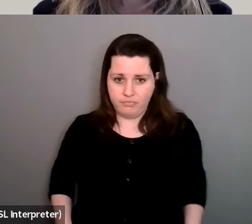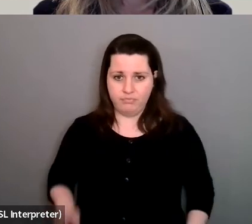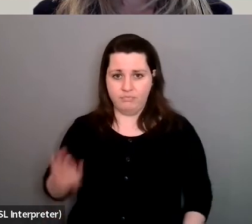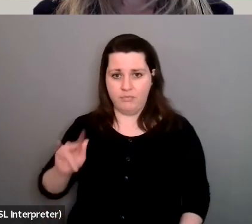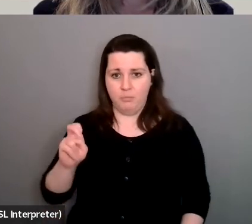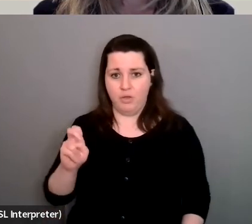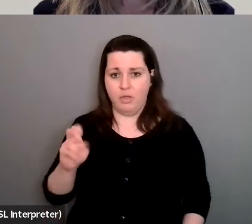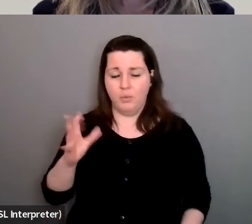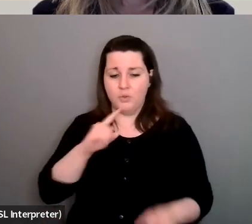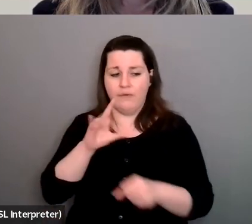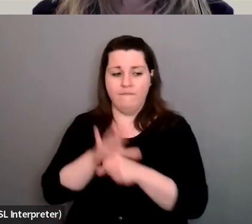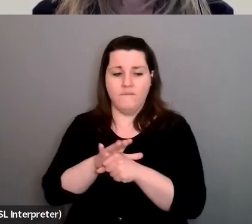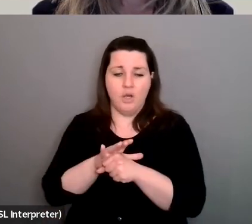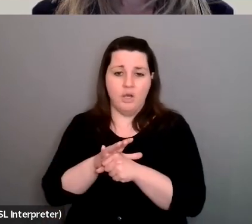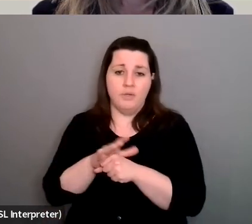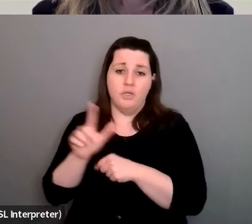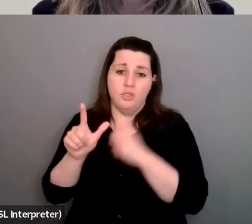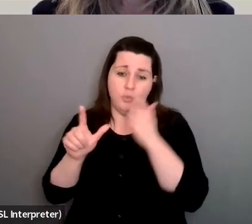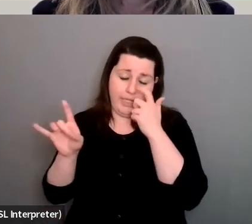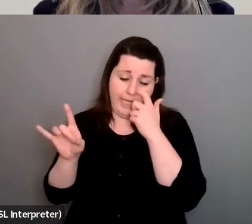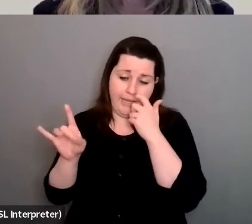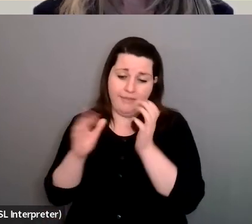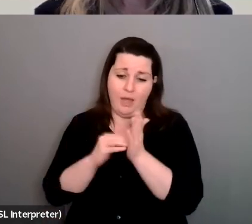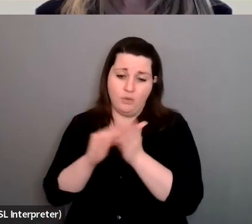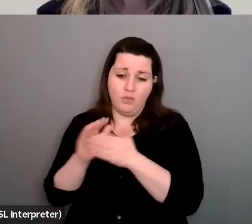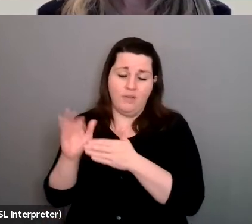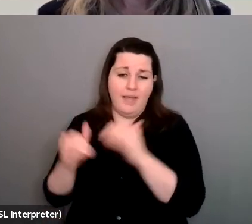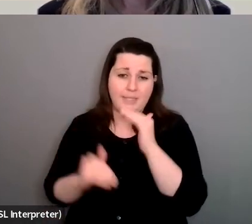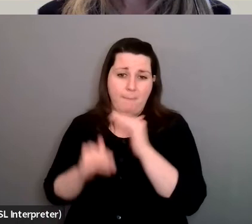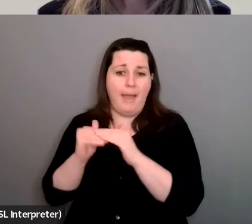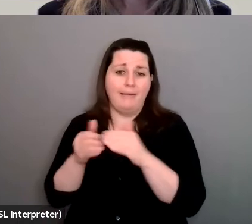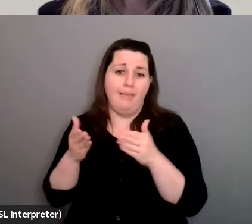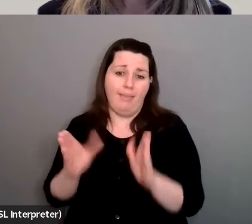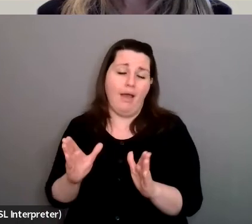just to confirm, about 28,000 is the max allowed if you have both